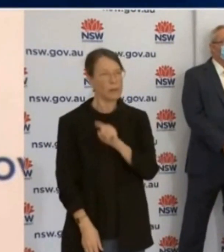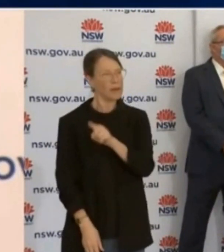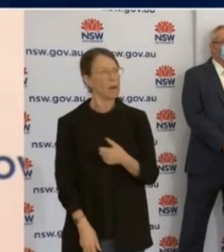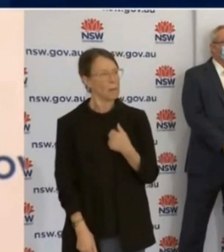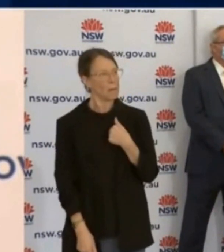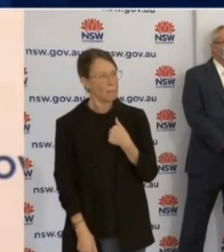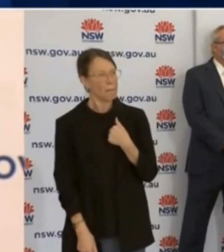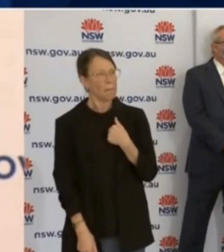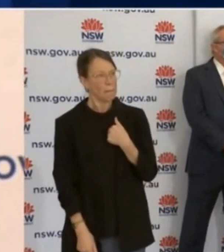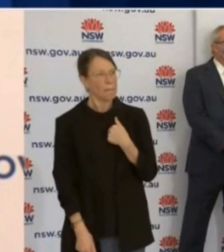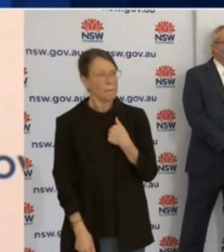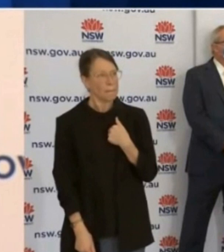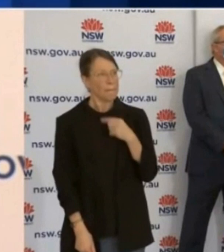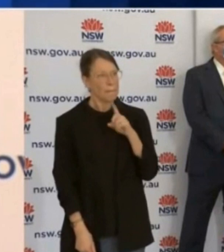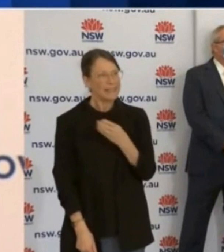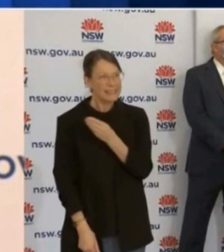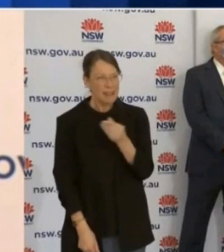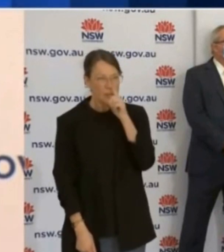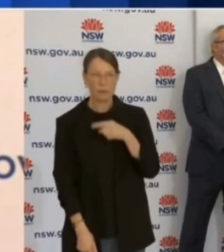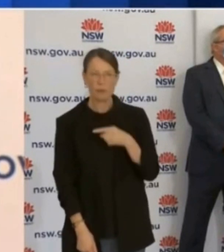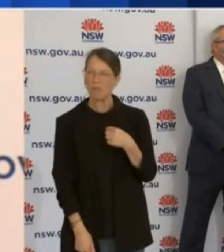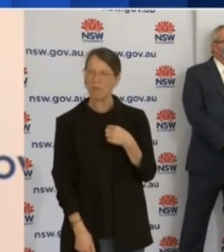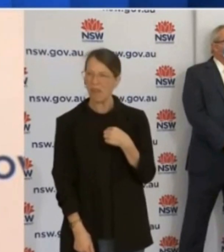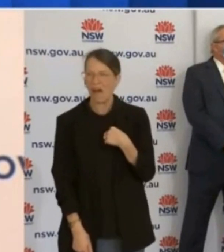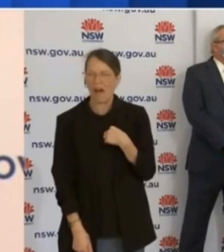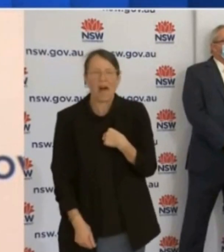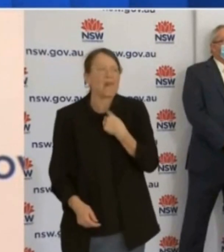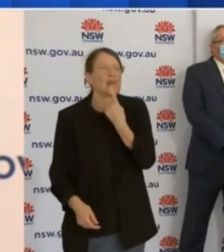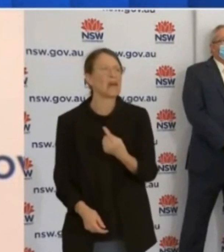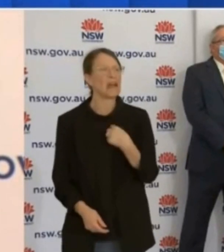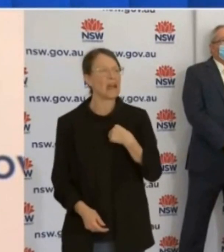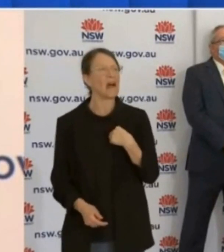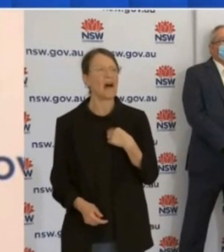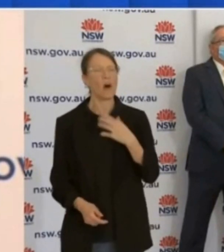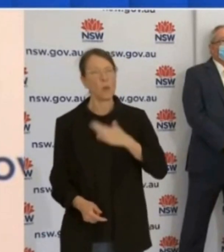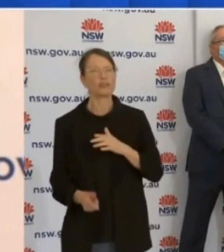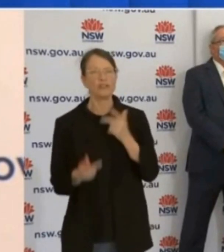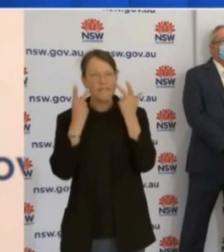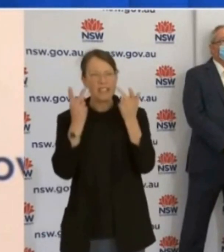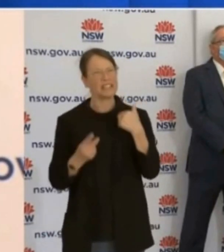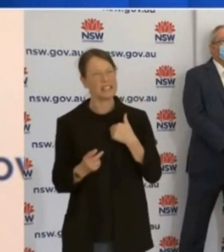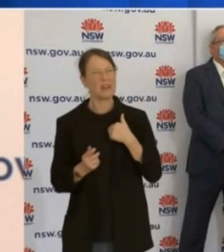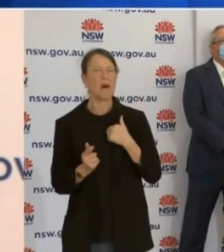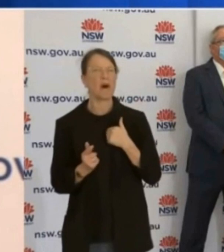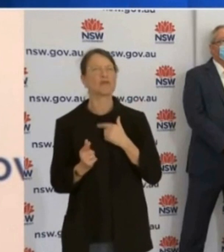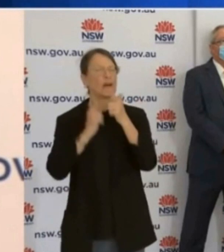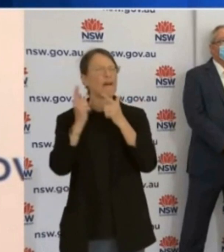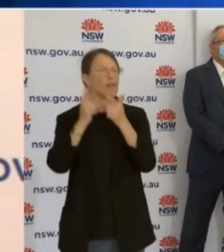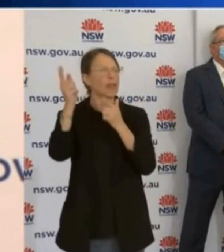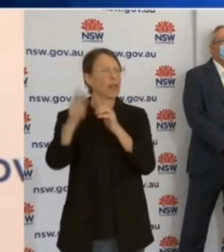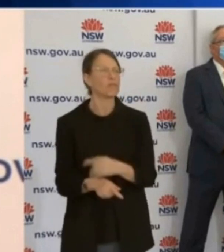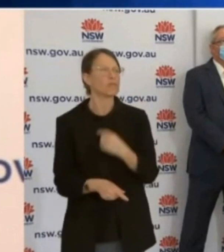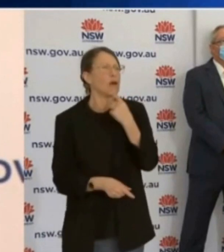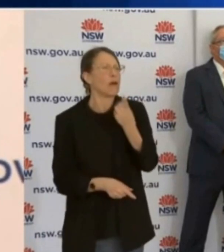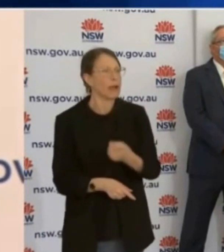go outside to contravene the public health orders at a risk to themselves and the community, and the whole strategy around getting